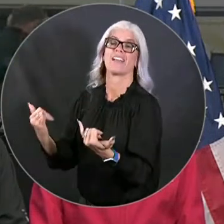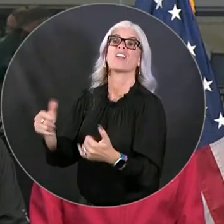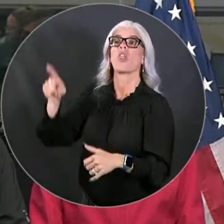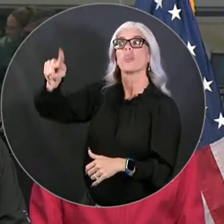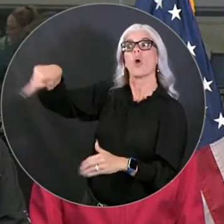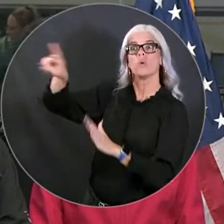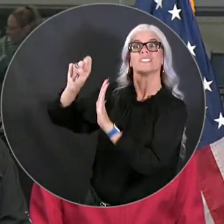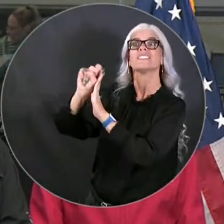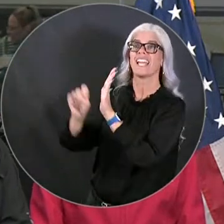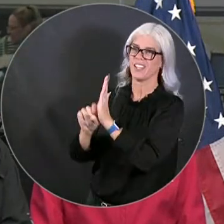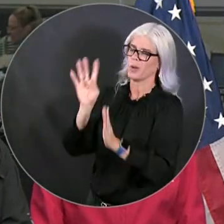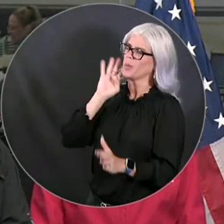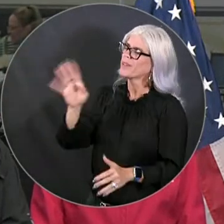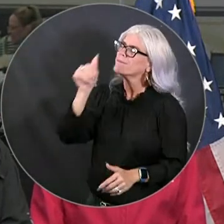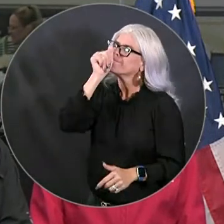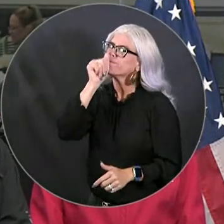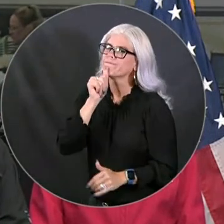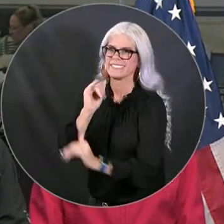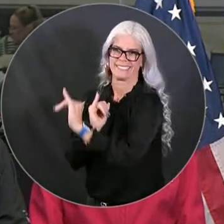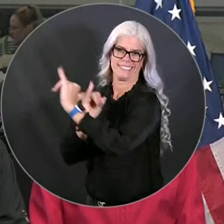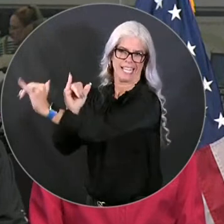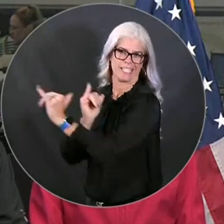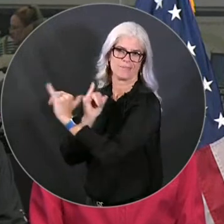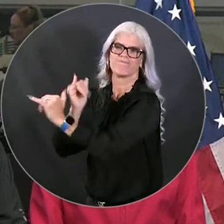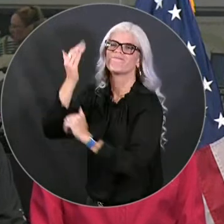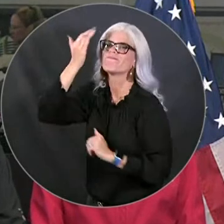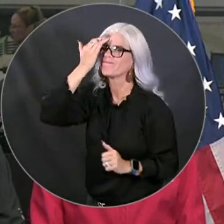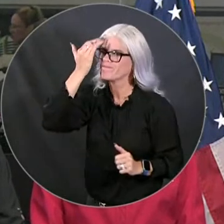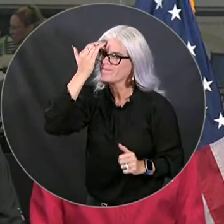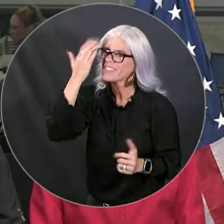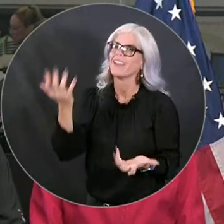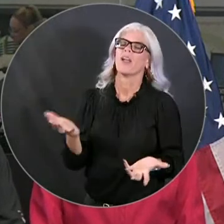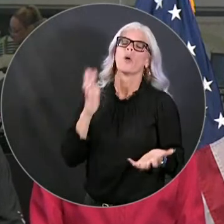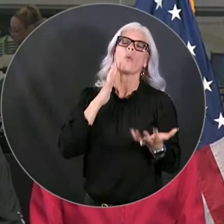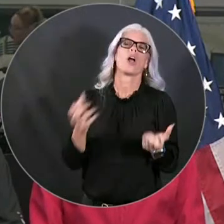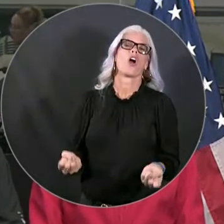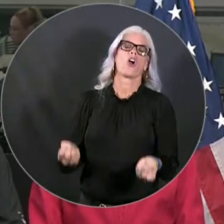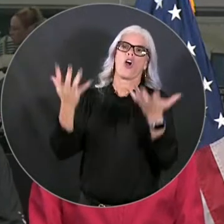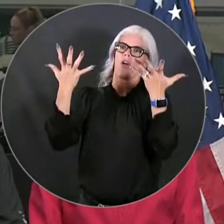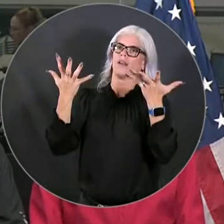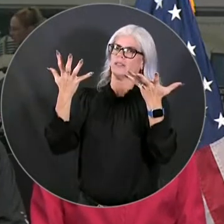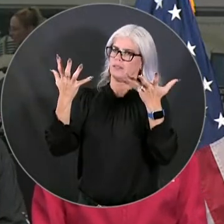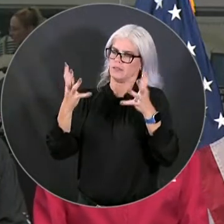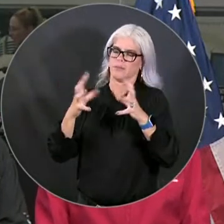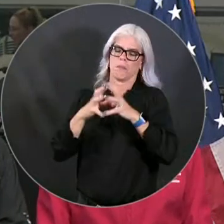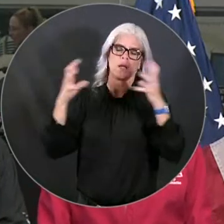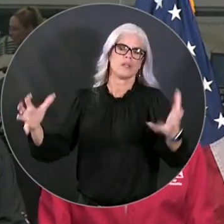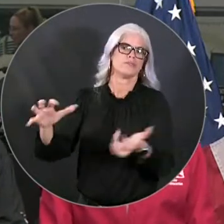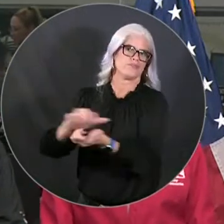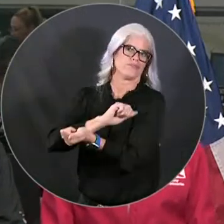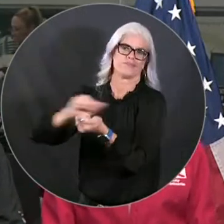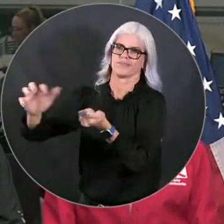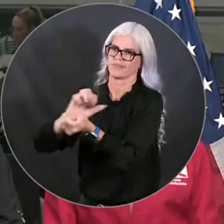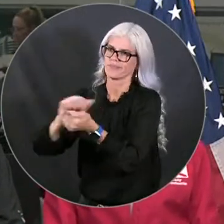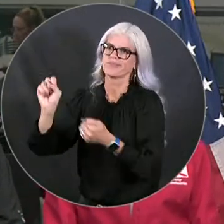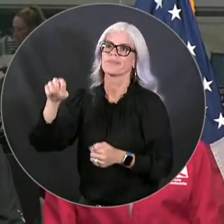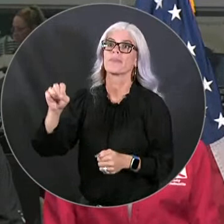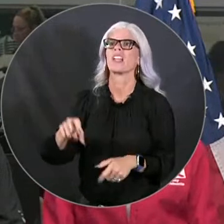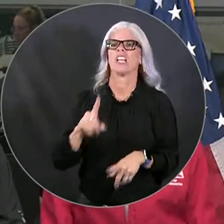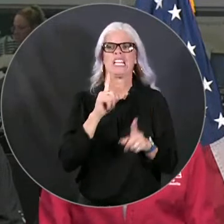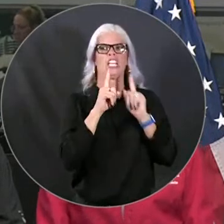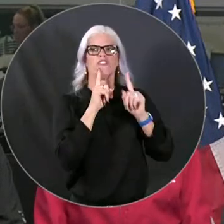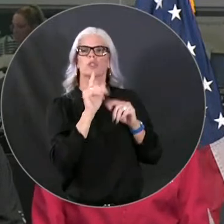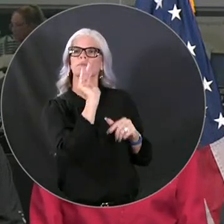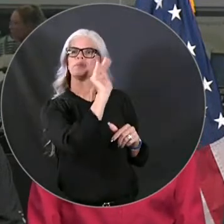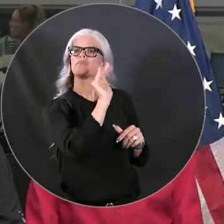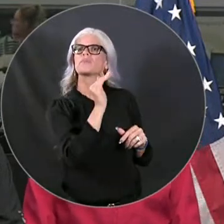it's going to end up wreaking havoc in communities across the southeastern part of the United States. Yes. Governor, you made a comment about a pattern